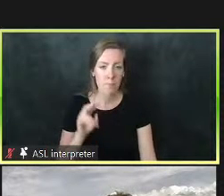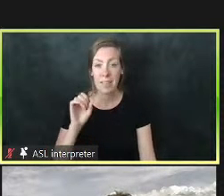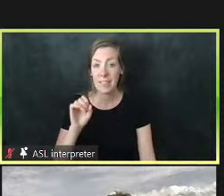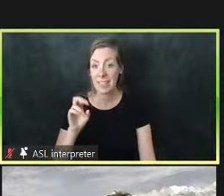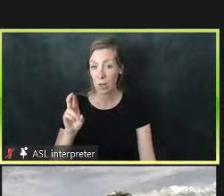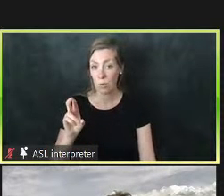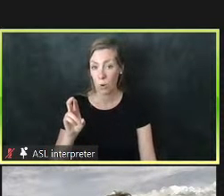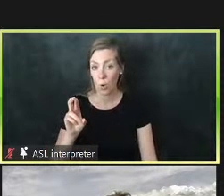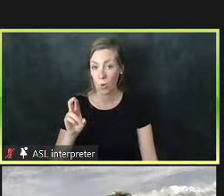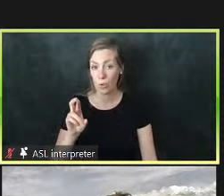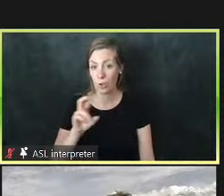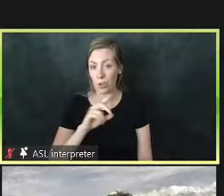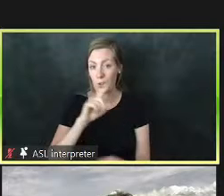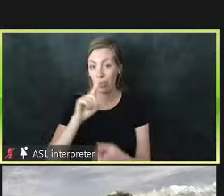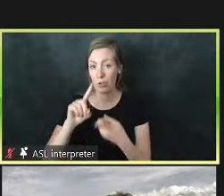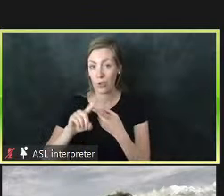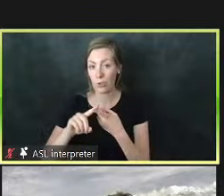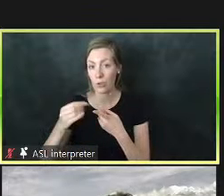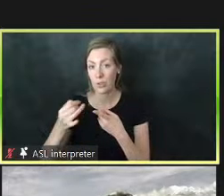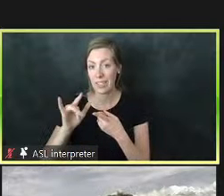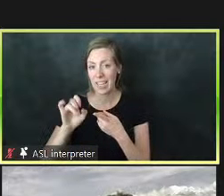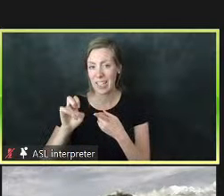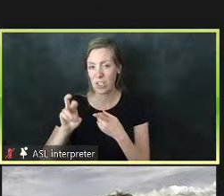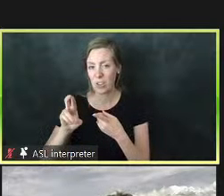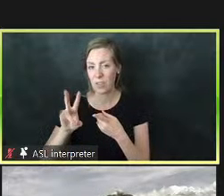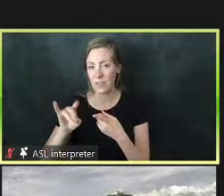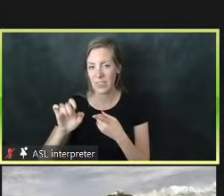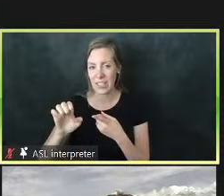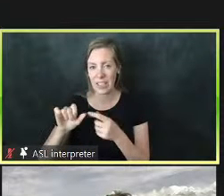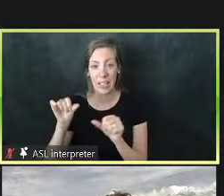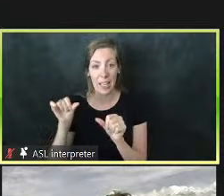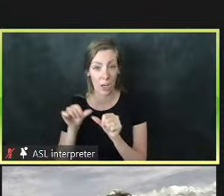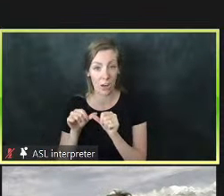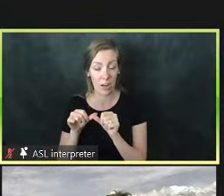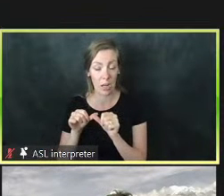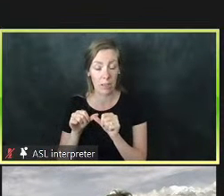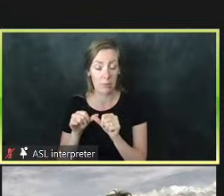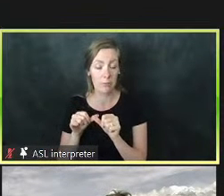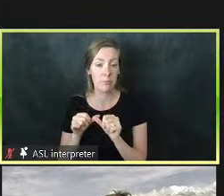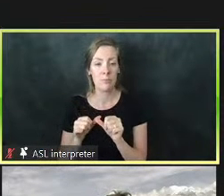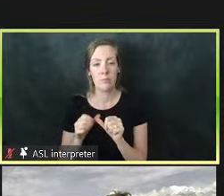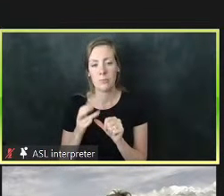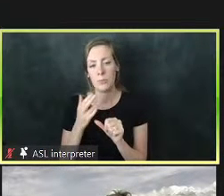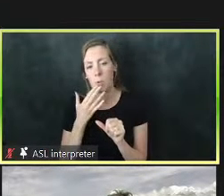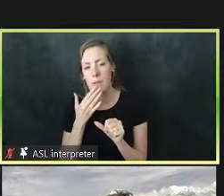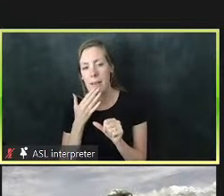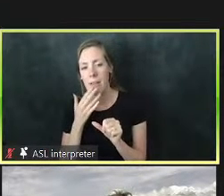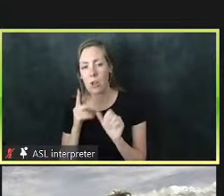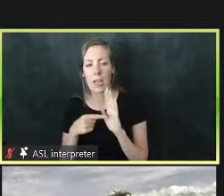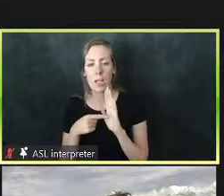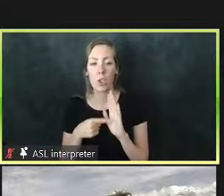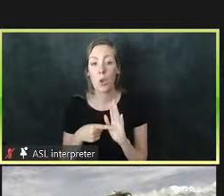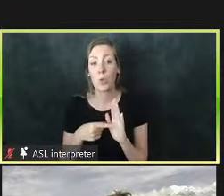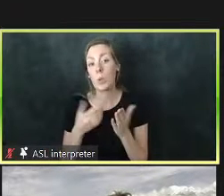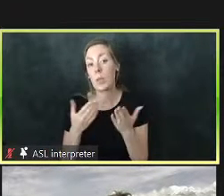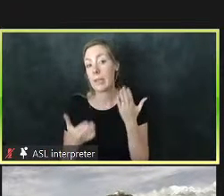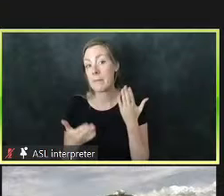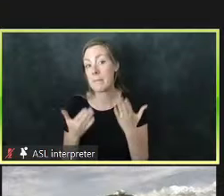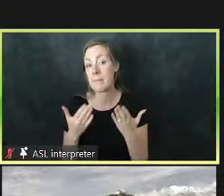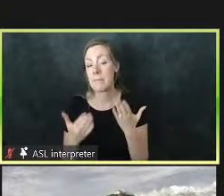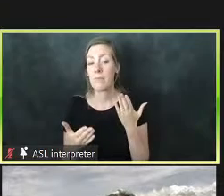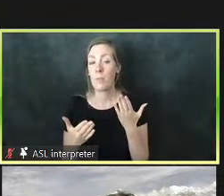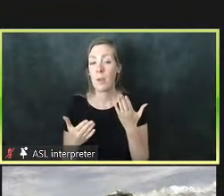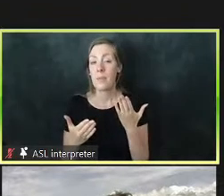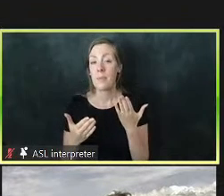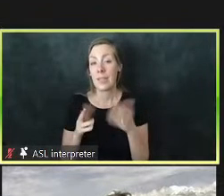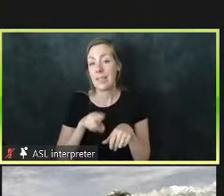Rosa entrando en to el agua, area. como en la agua de So chemical Rosa. things to kind of alert you that Hay there unos might be códigos de naturally color